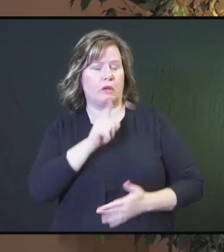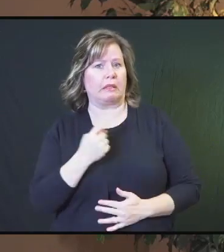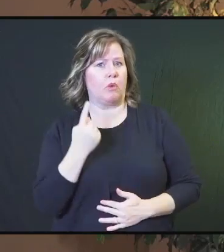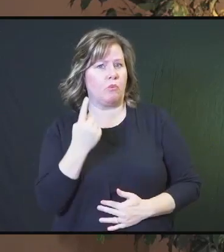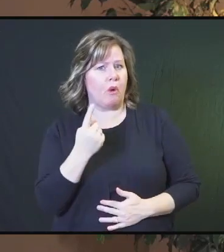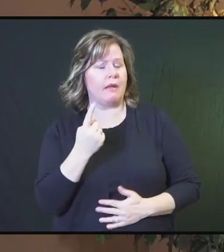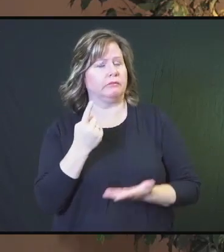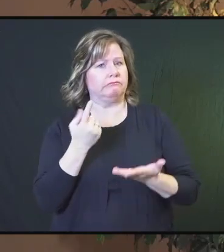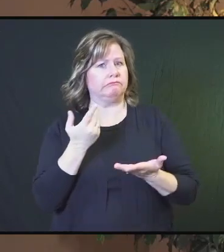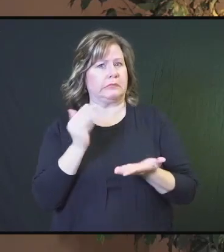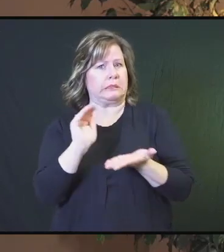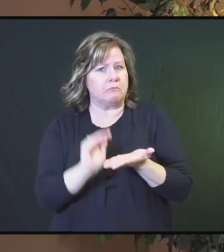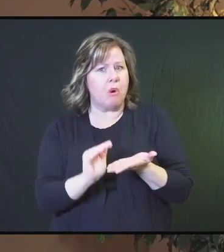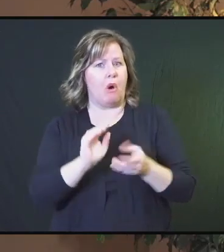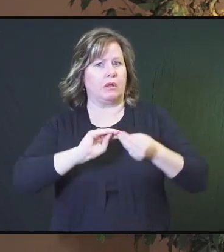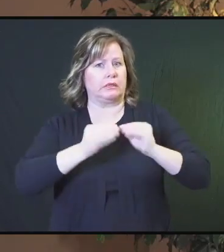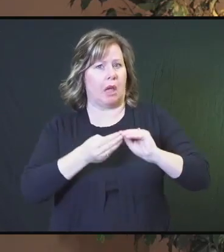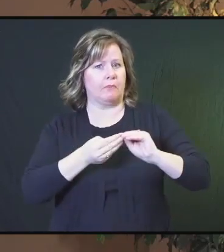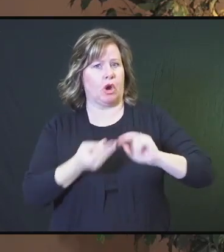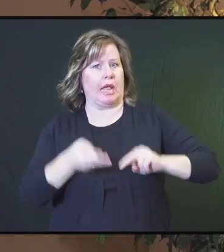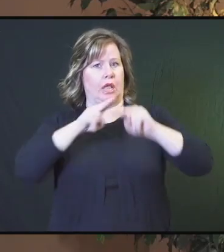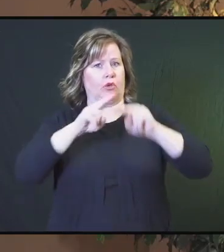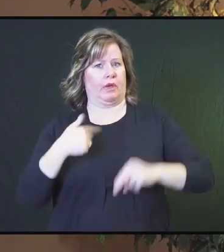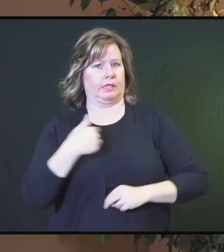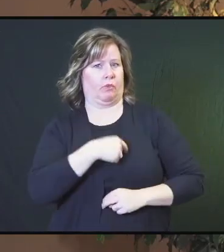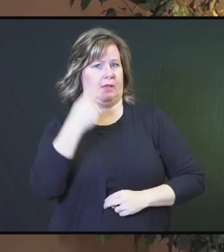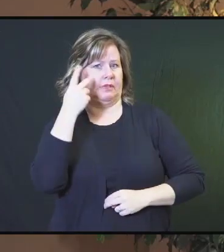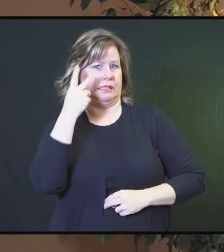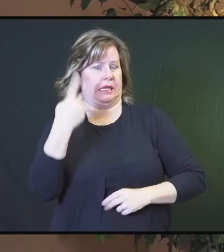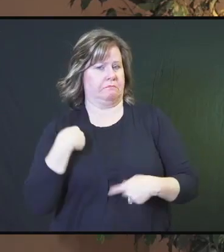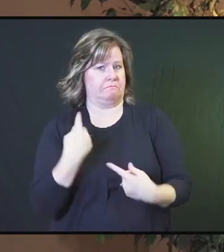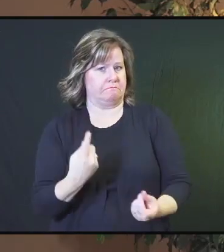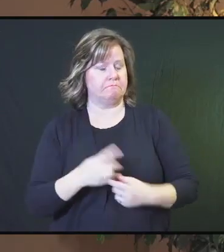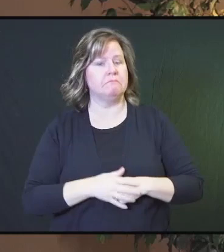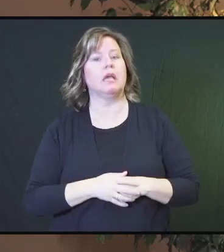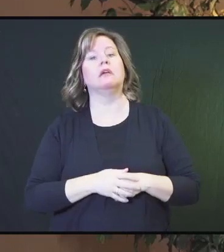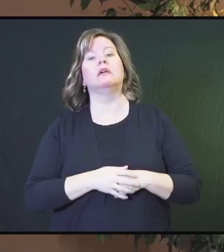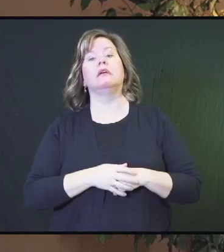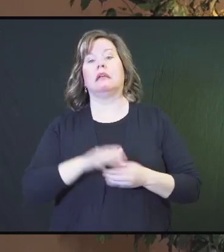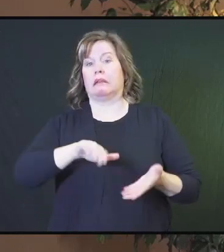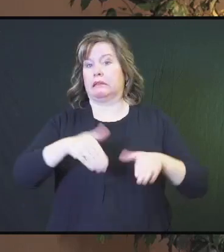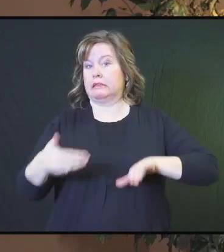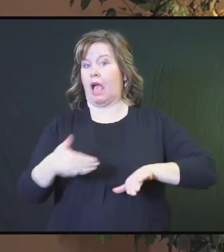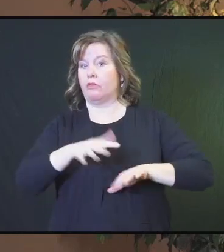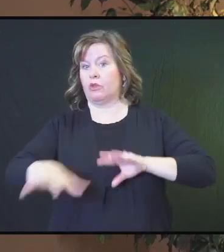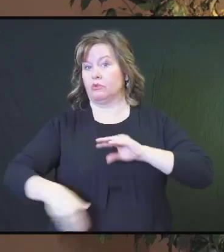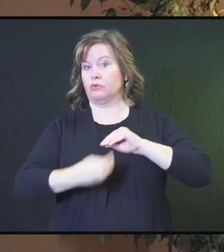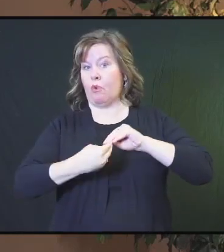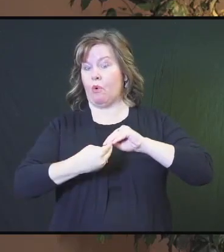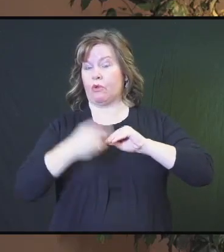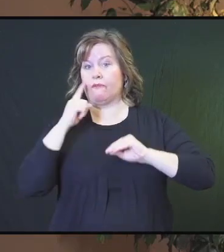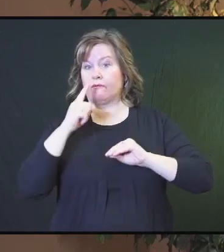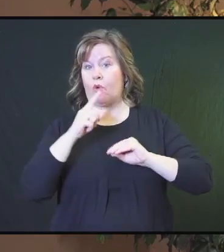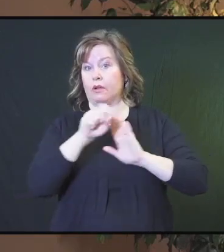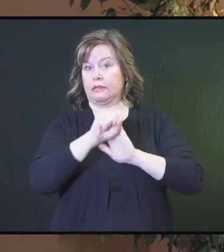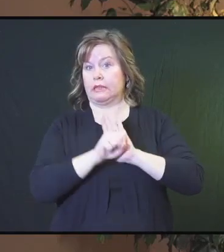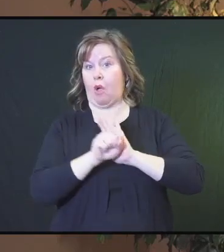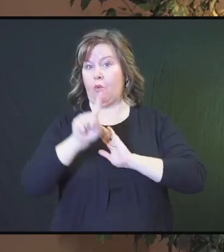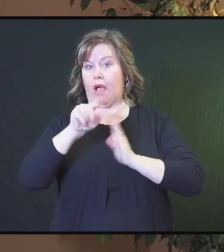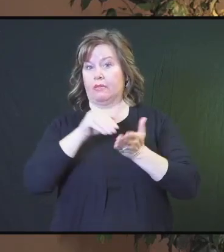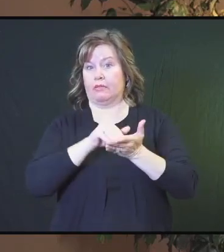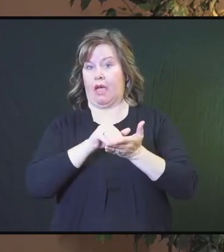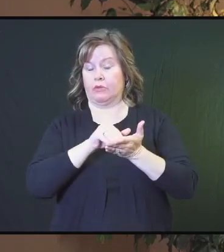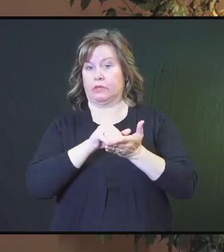we've seen in a while. Statewide, the death total is up to 1,076. So sadly, we did pass